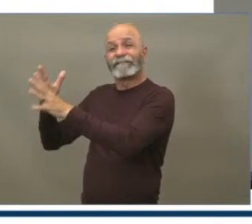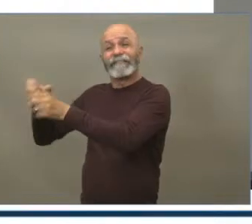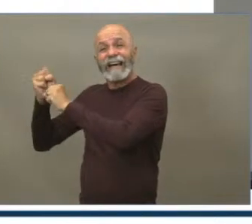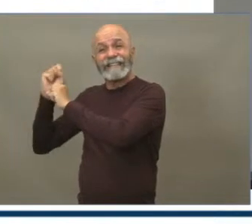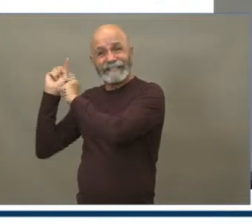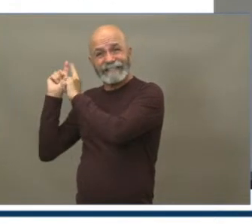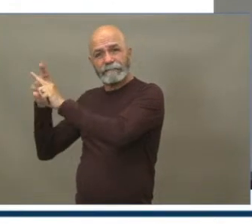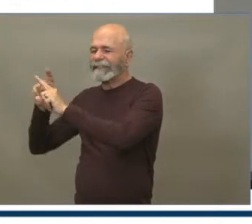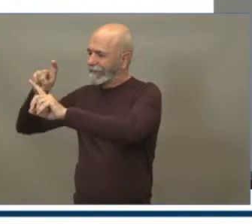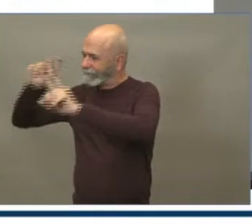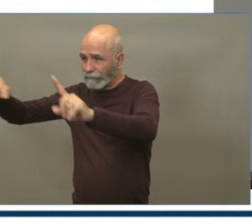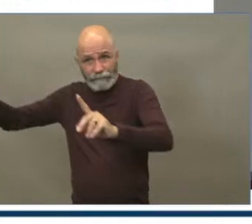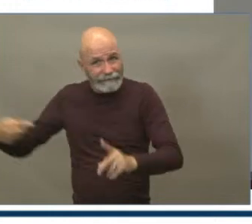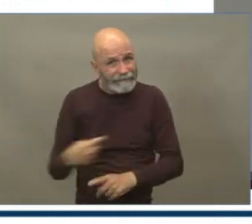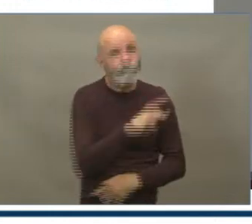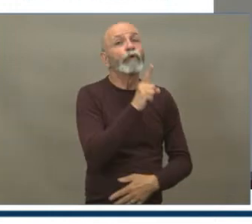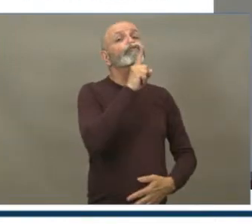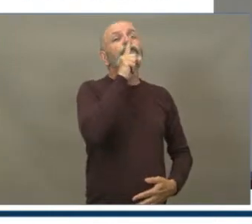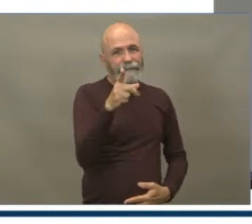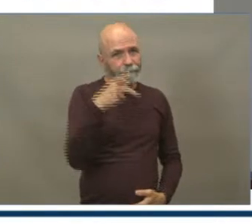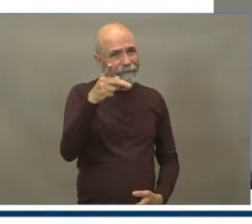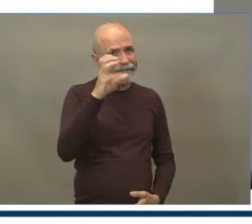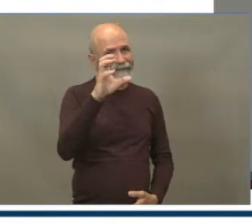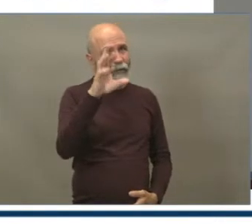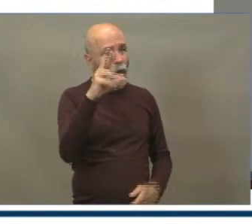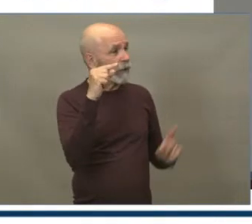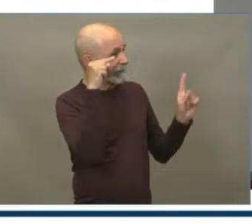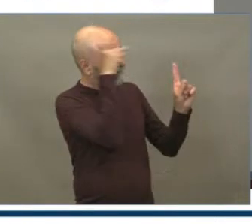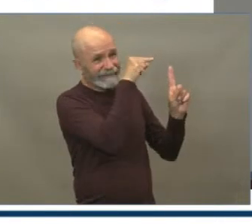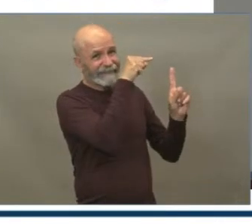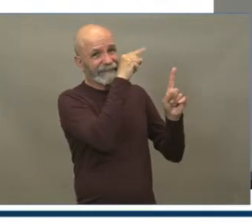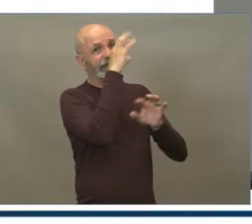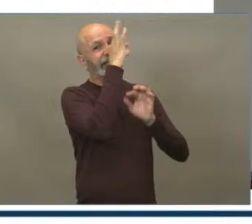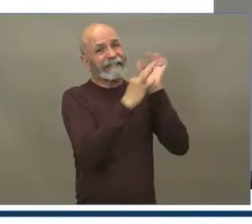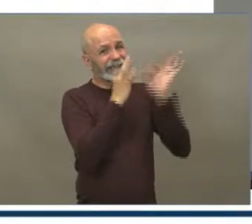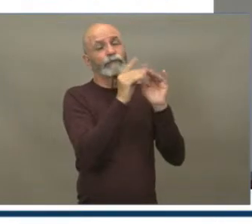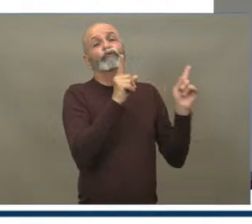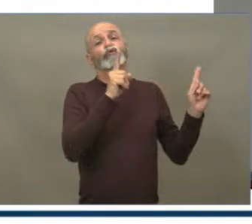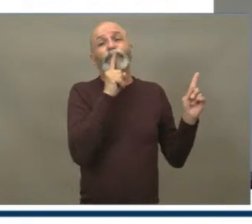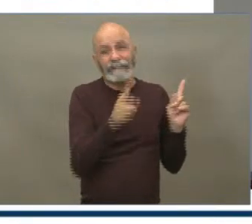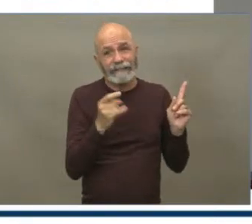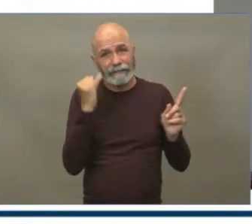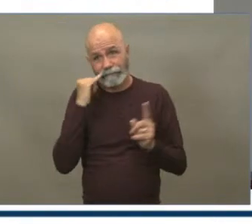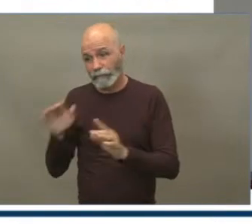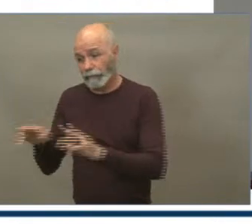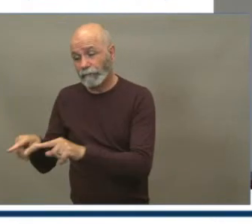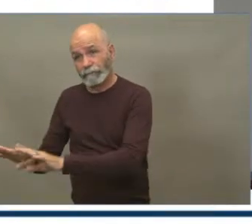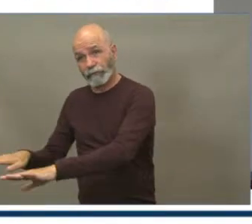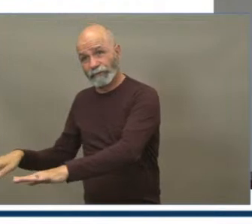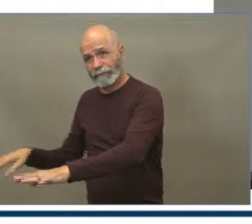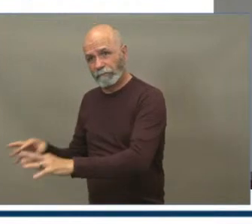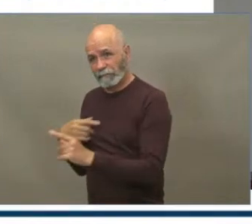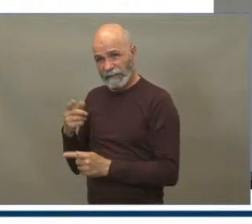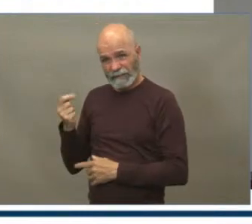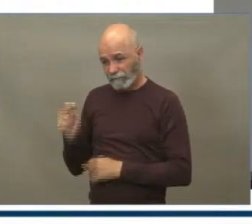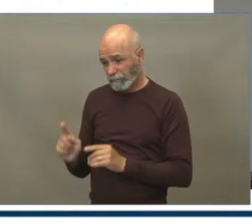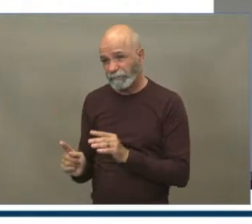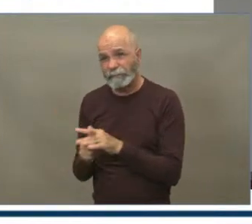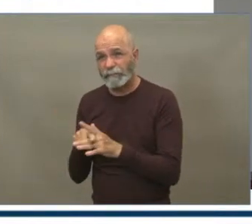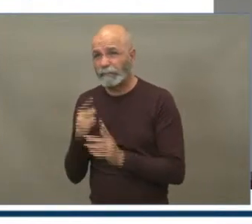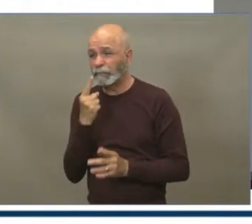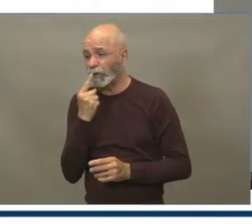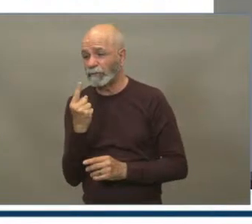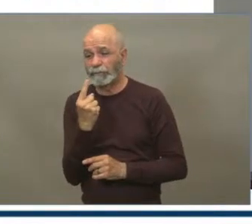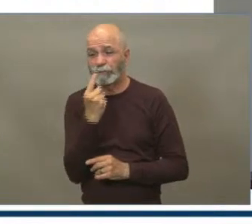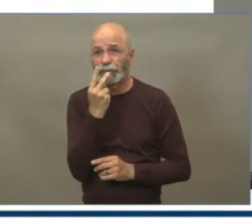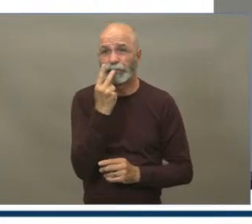and if necessary, we would bring testing to a child care center, but we haven't had to do that. The numbers in any one child care center are generally low, and